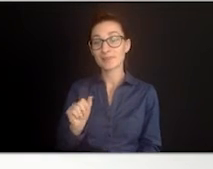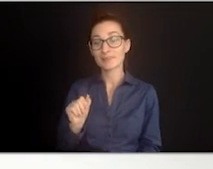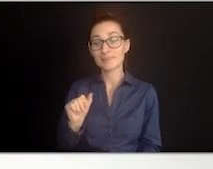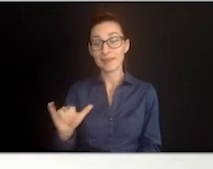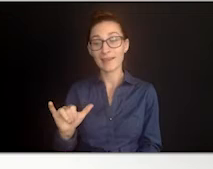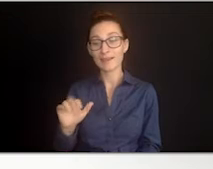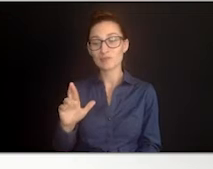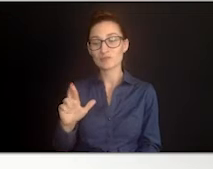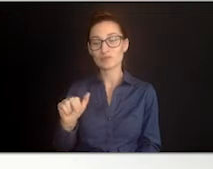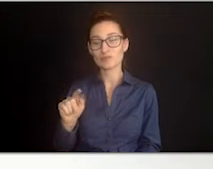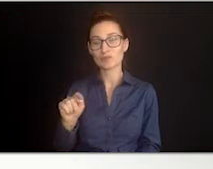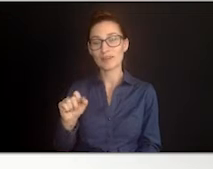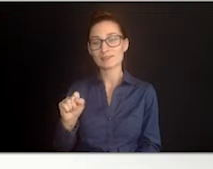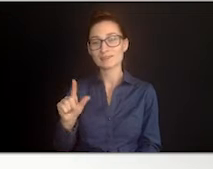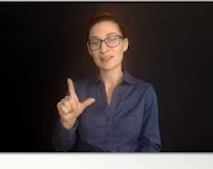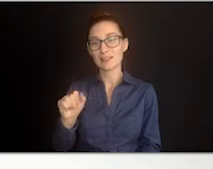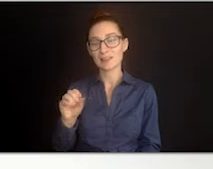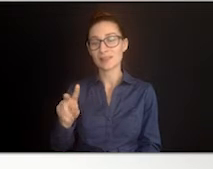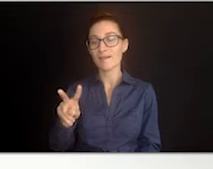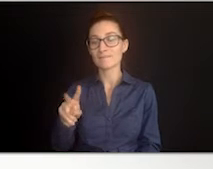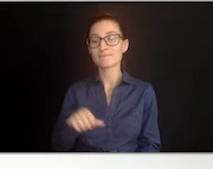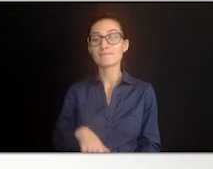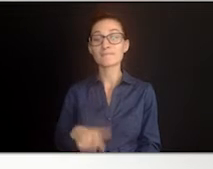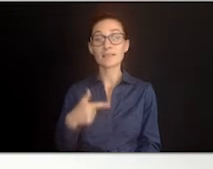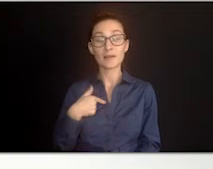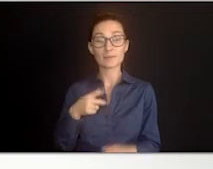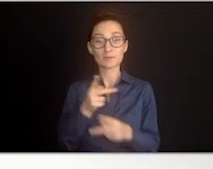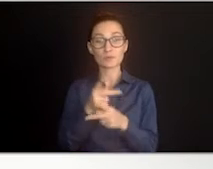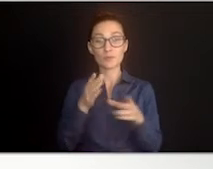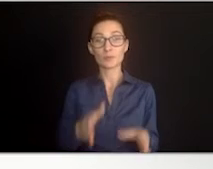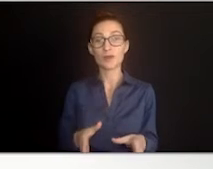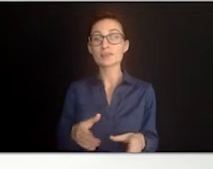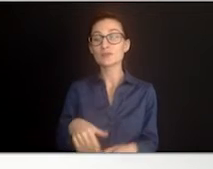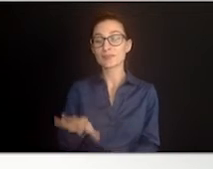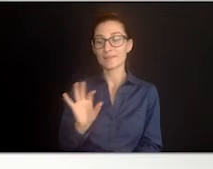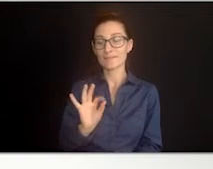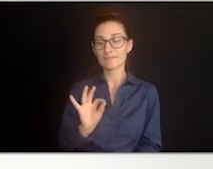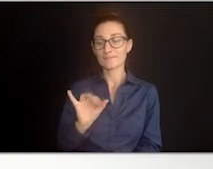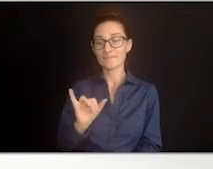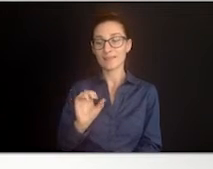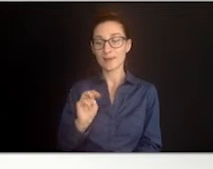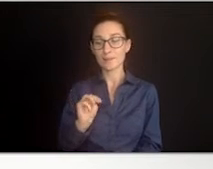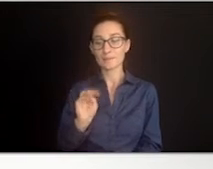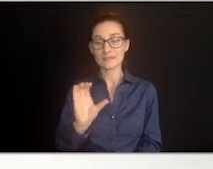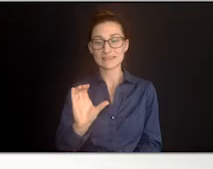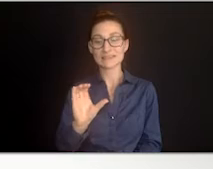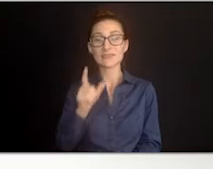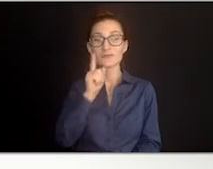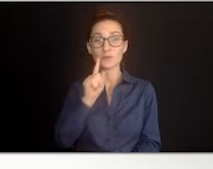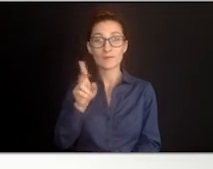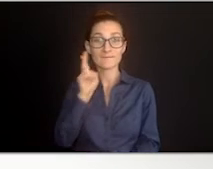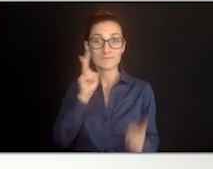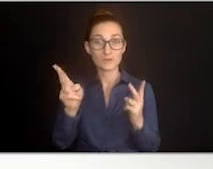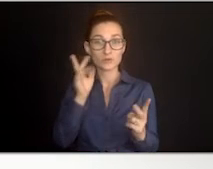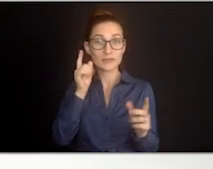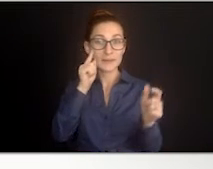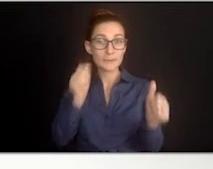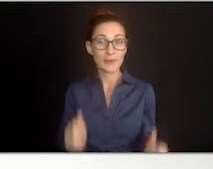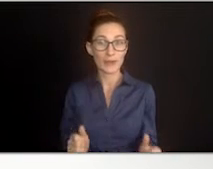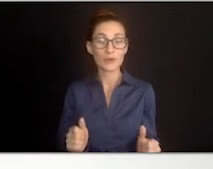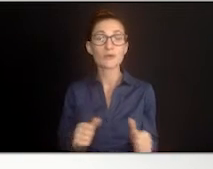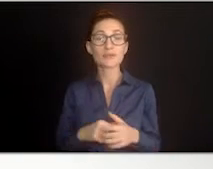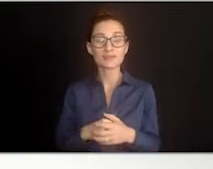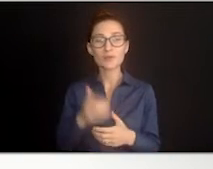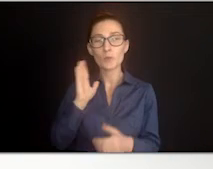and I'm the supervisor at the Florida Instructional Materials Center for the Visually Impaired. And we're going to go through all the projects and let